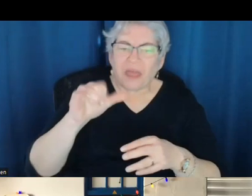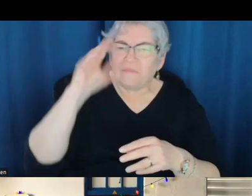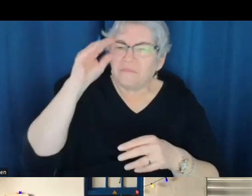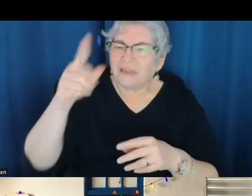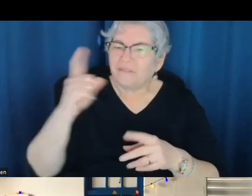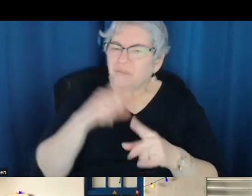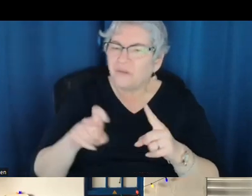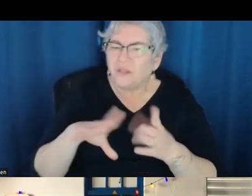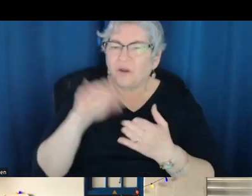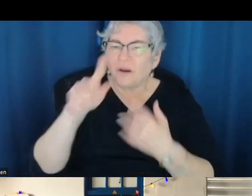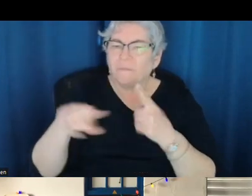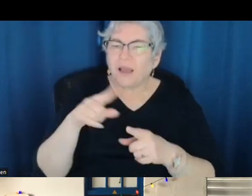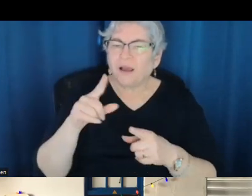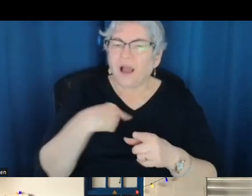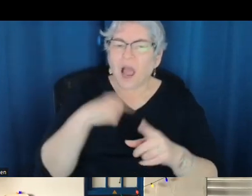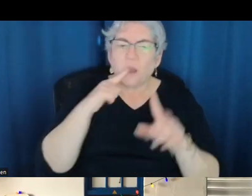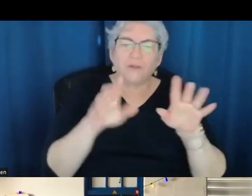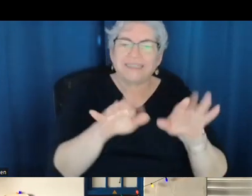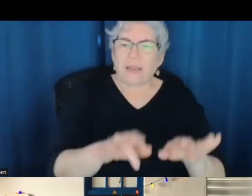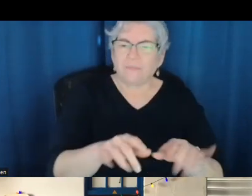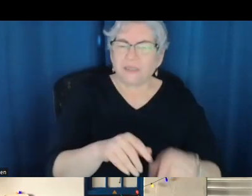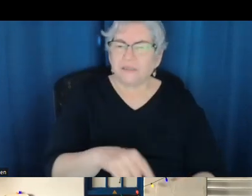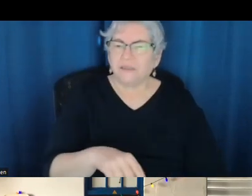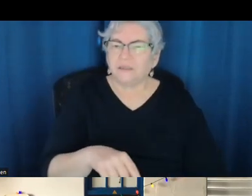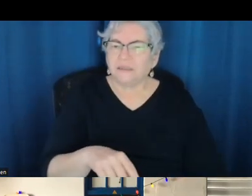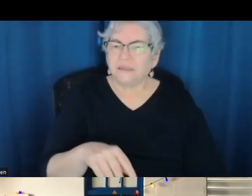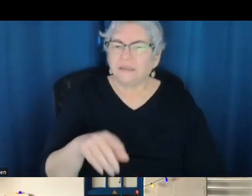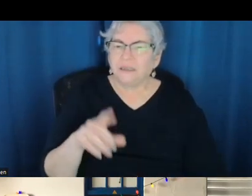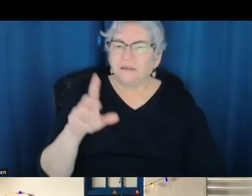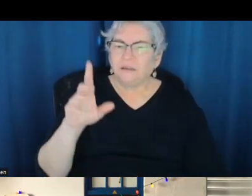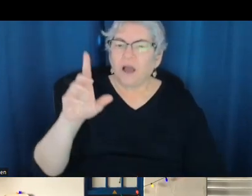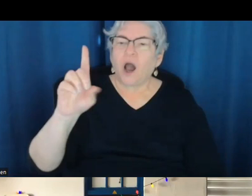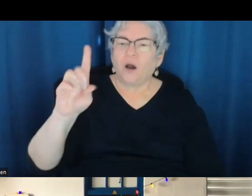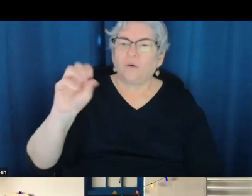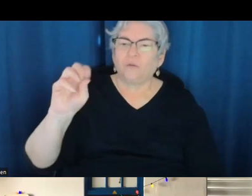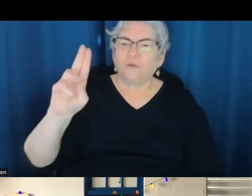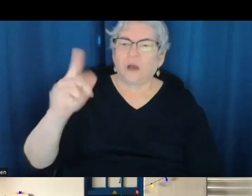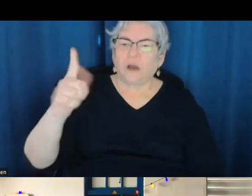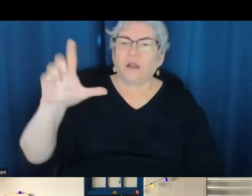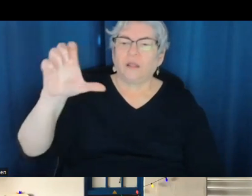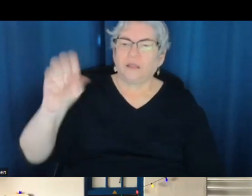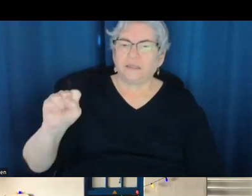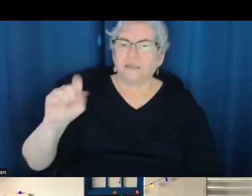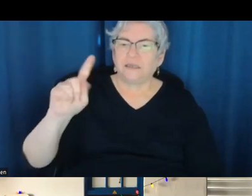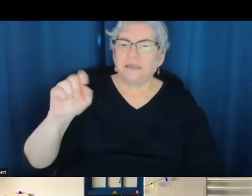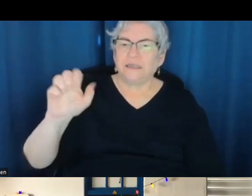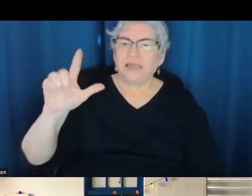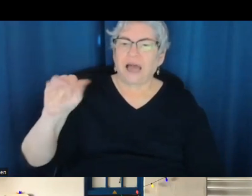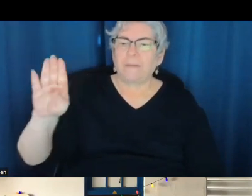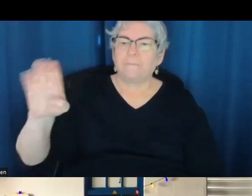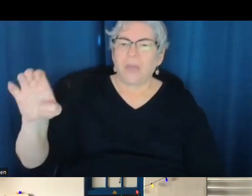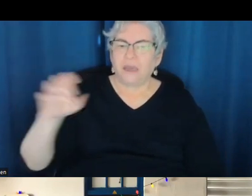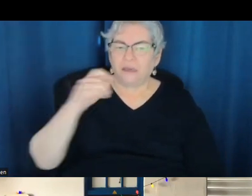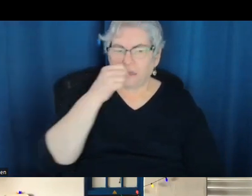where they could learn more about that? I'll type it in the chat. Certainly. It's Douglas Talamé. And he's an entomologist